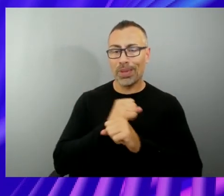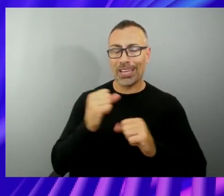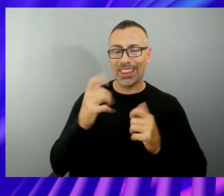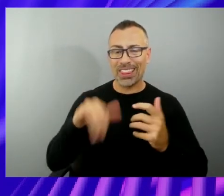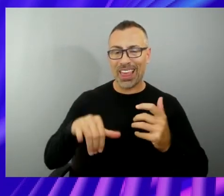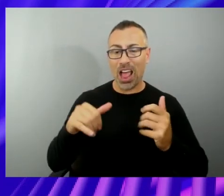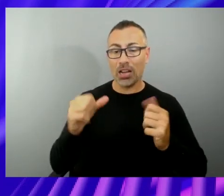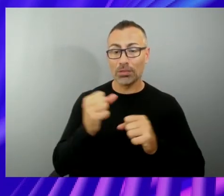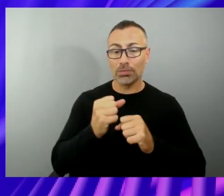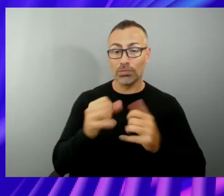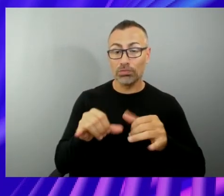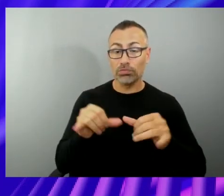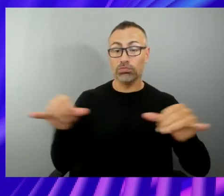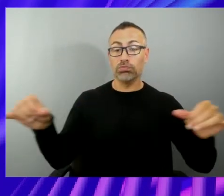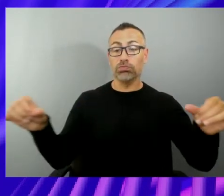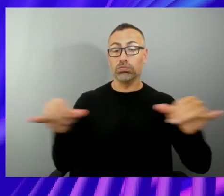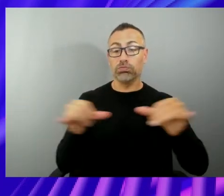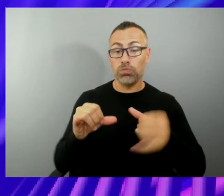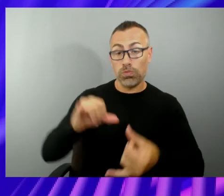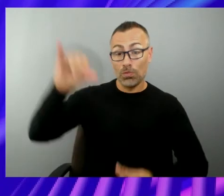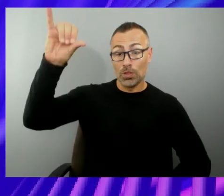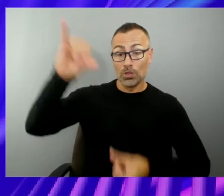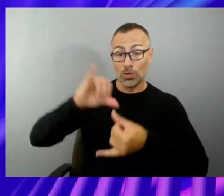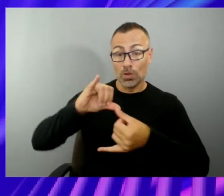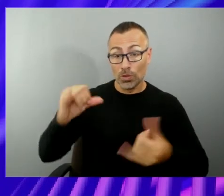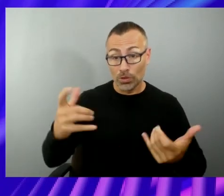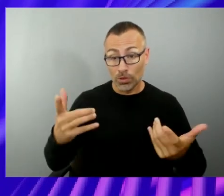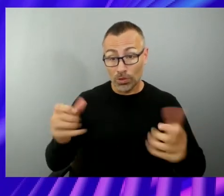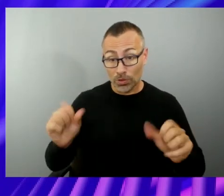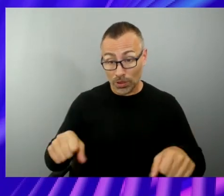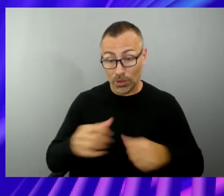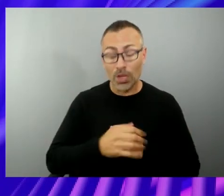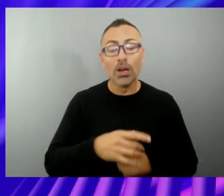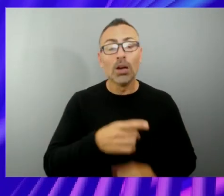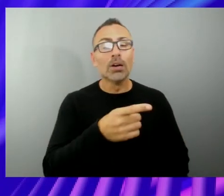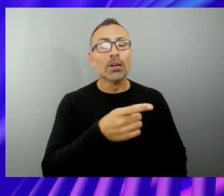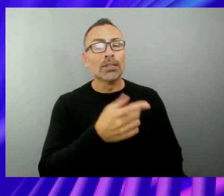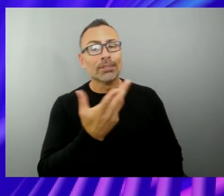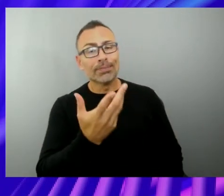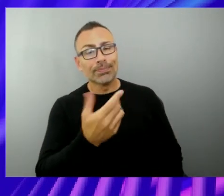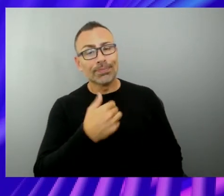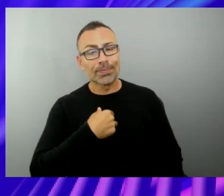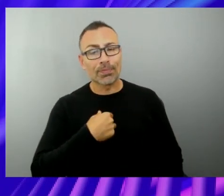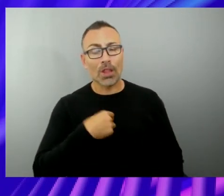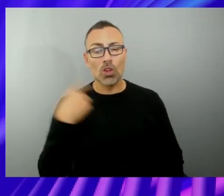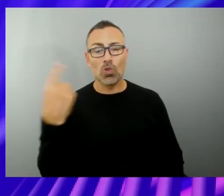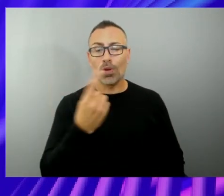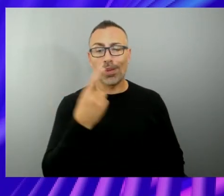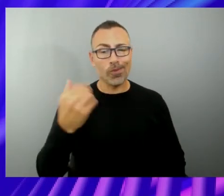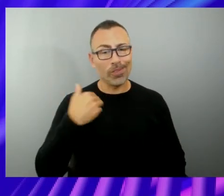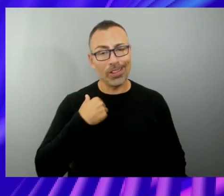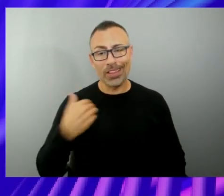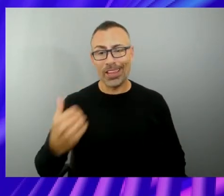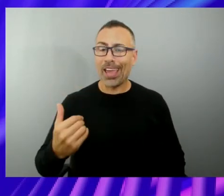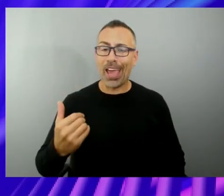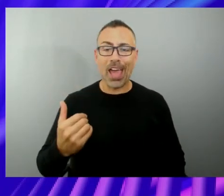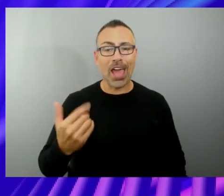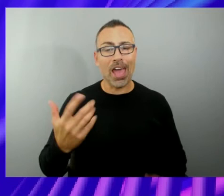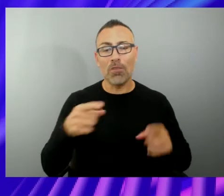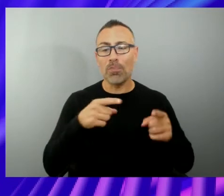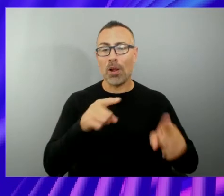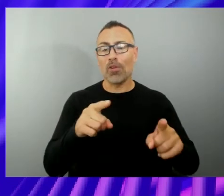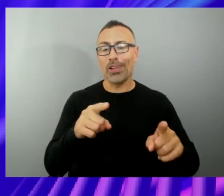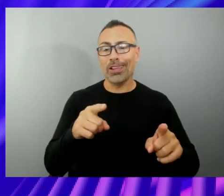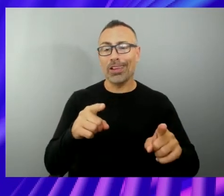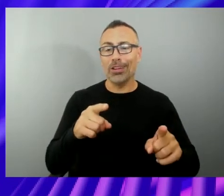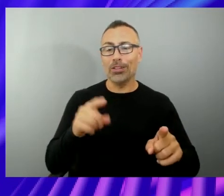way SageMaker works is you only provide your tensor parallel degree, and then it will you can specify